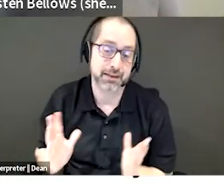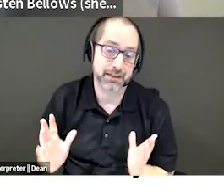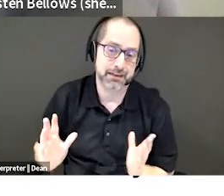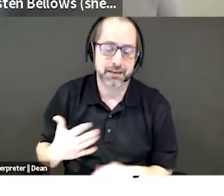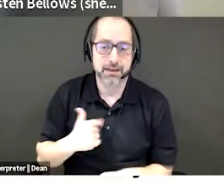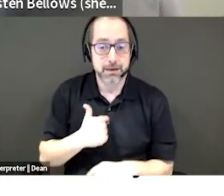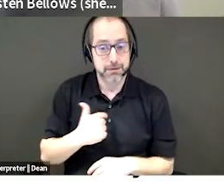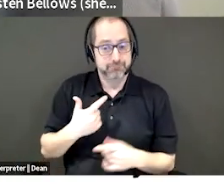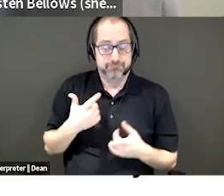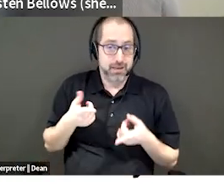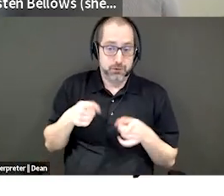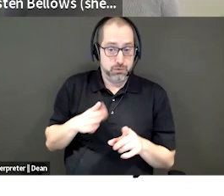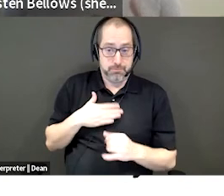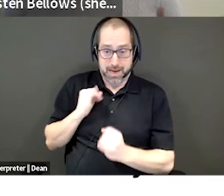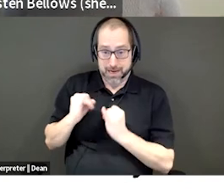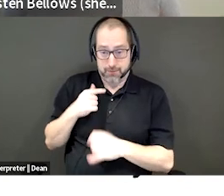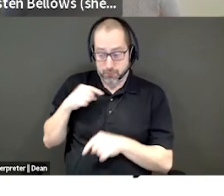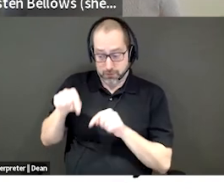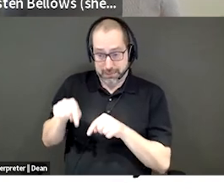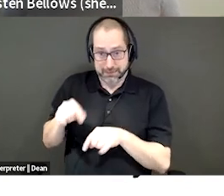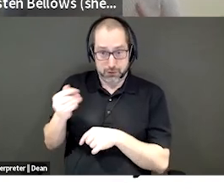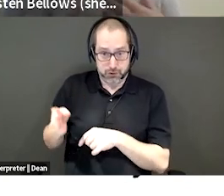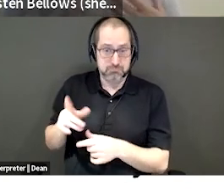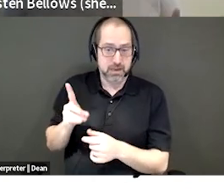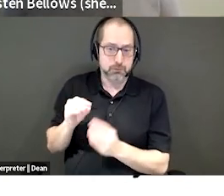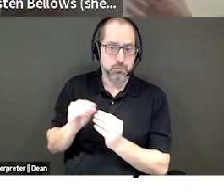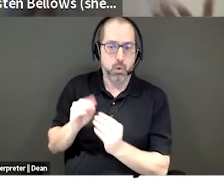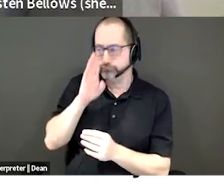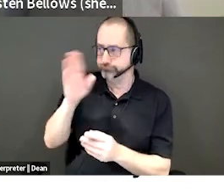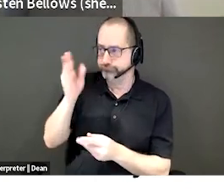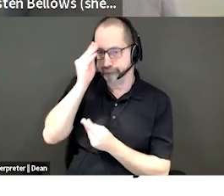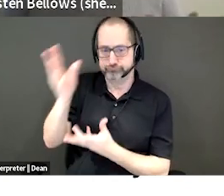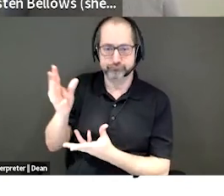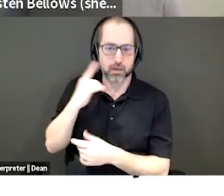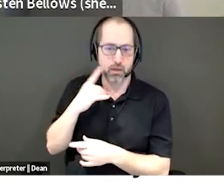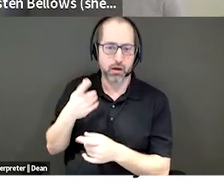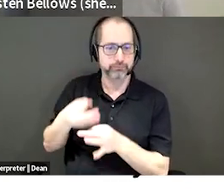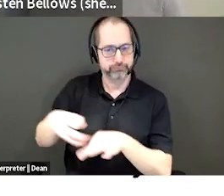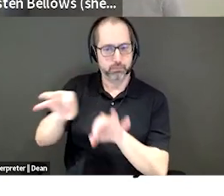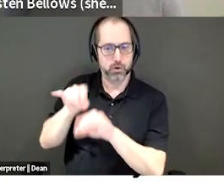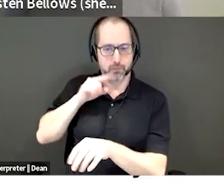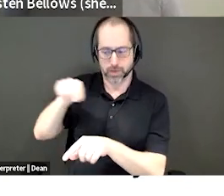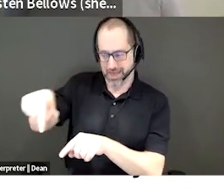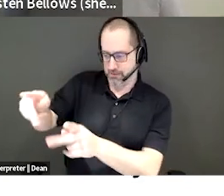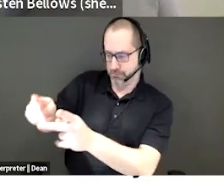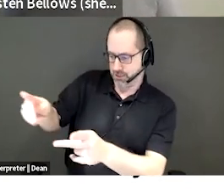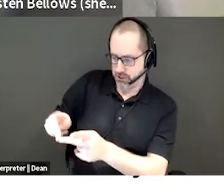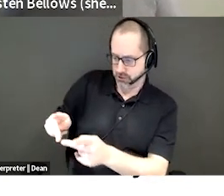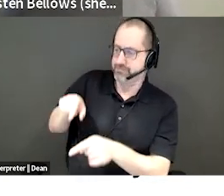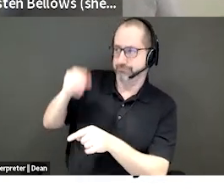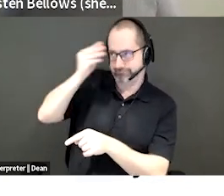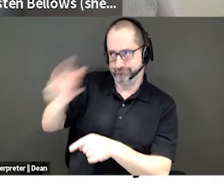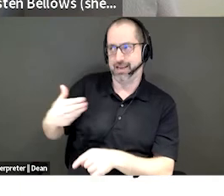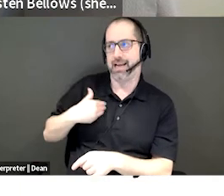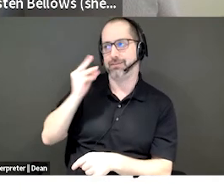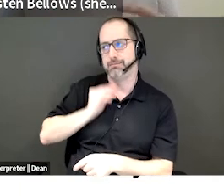for this job, but that's because I felt it was very relevant for the position that I was applying for. When I